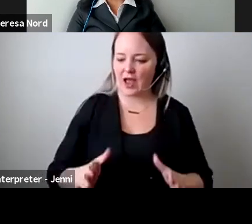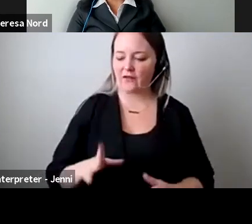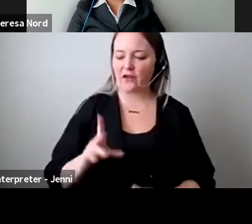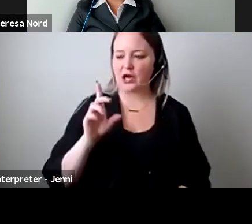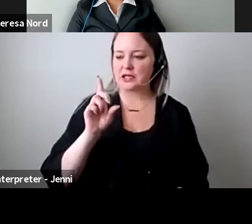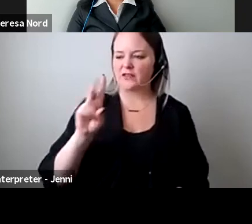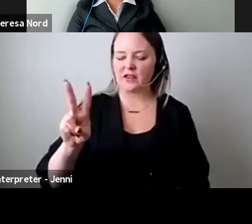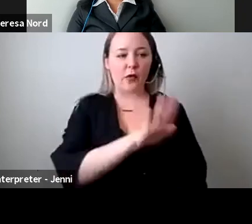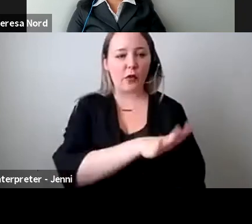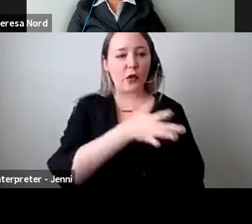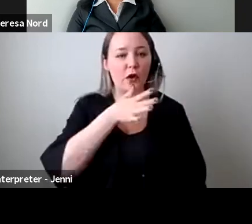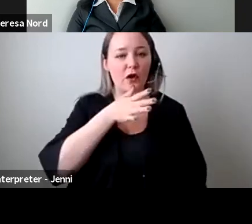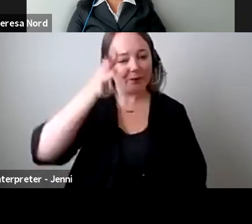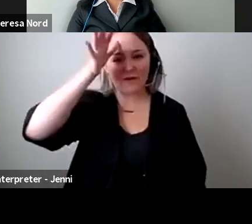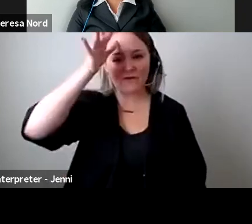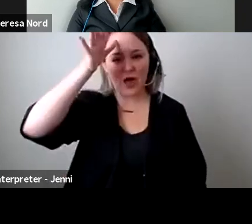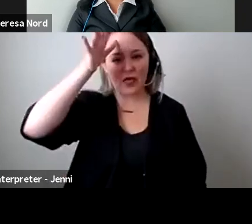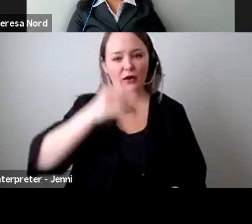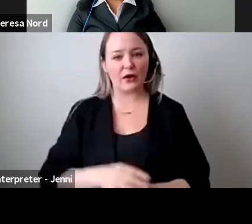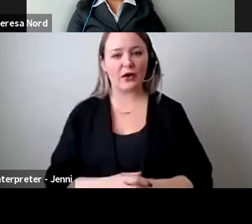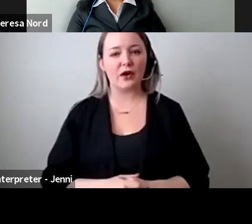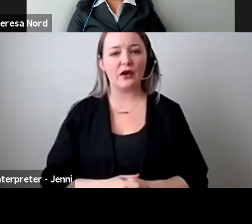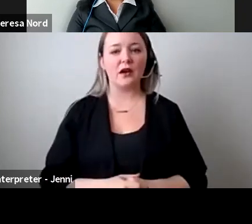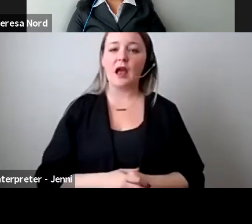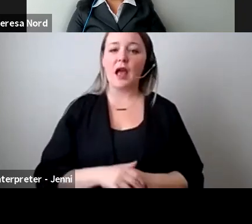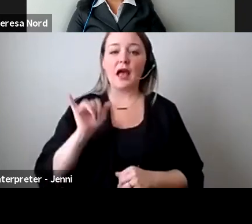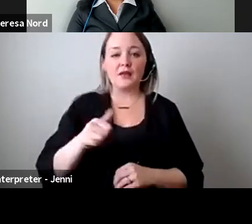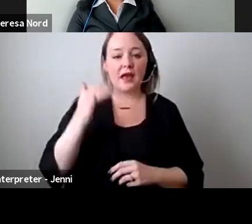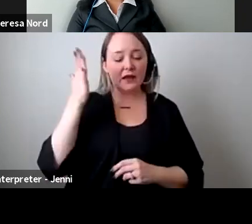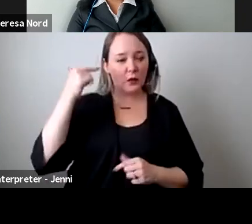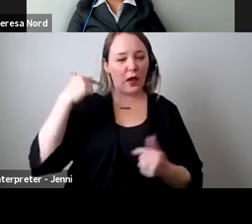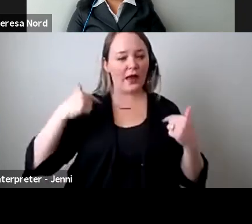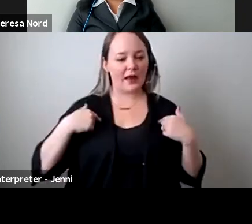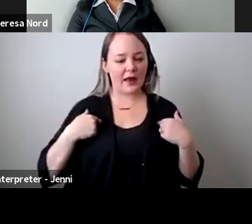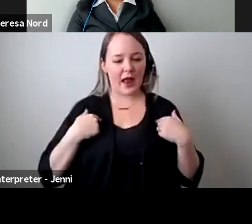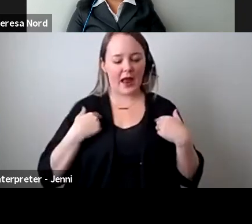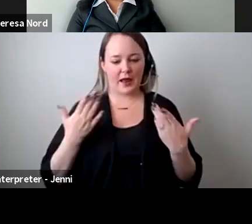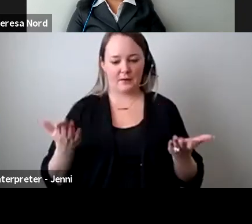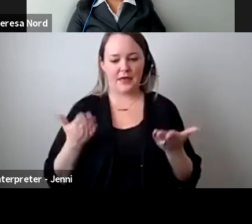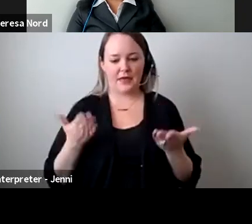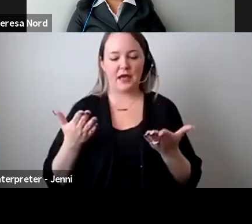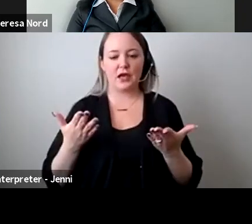her father, and why I'm able to share my voice